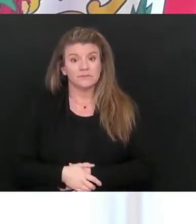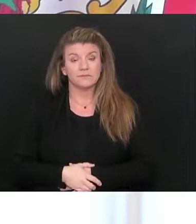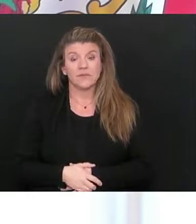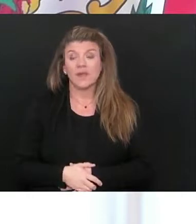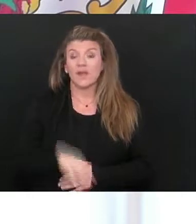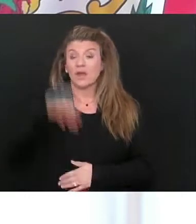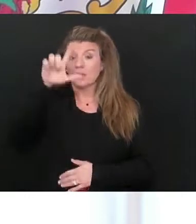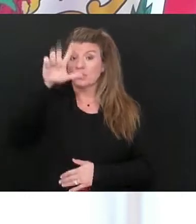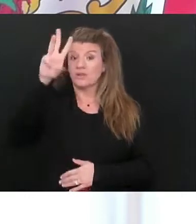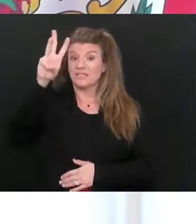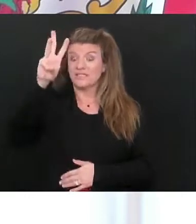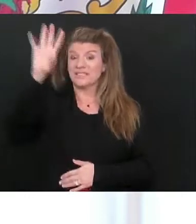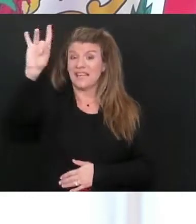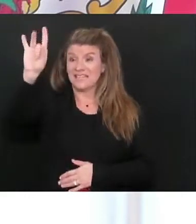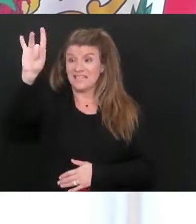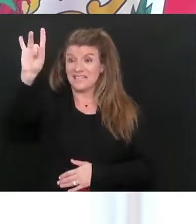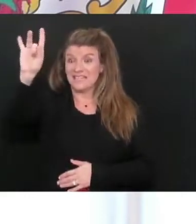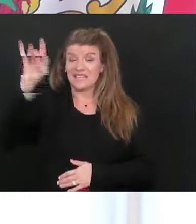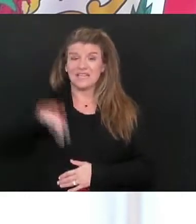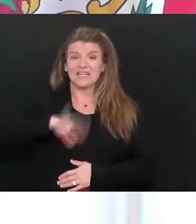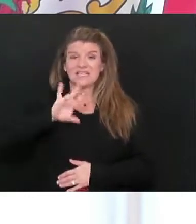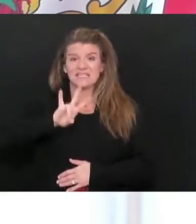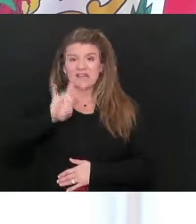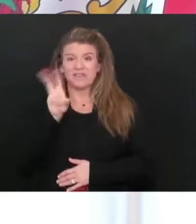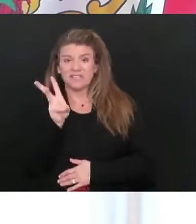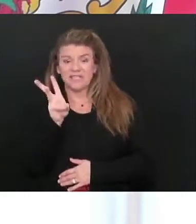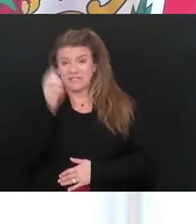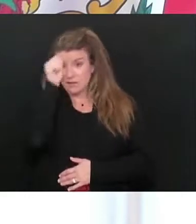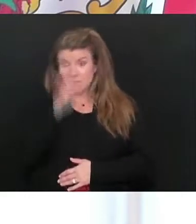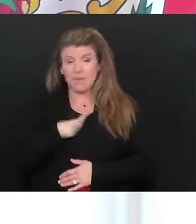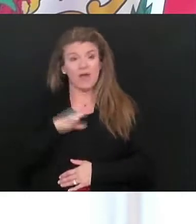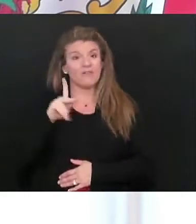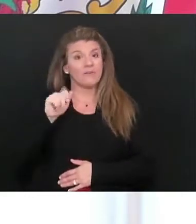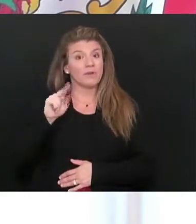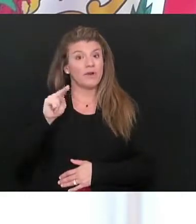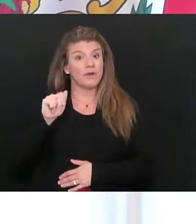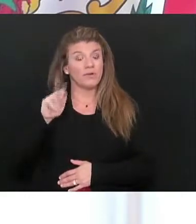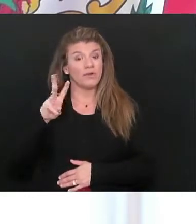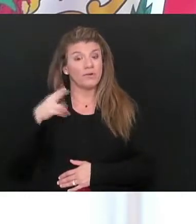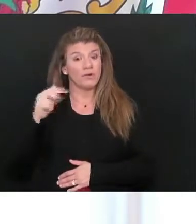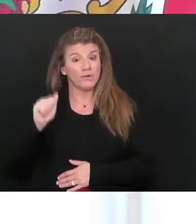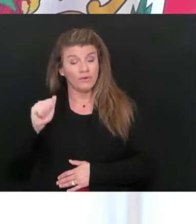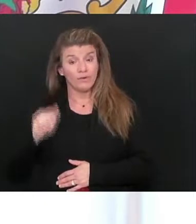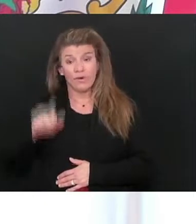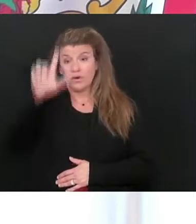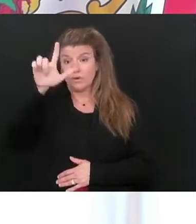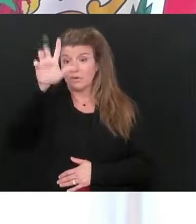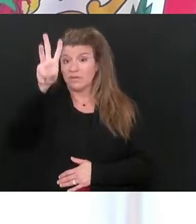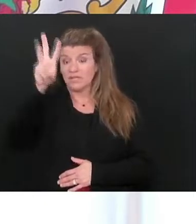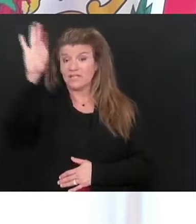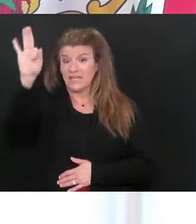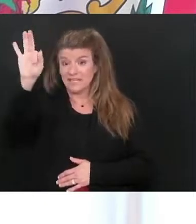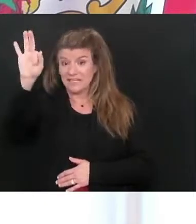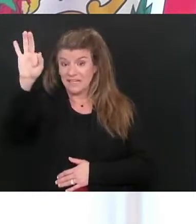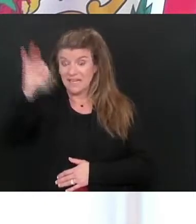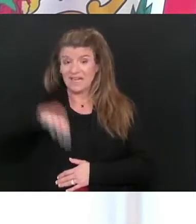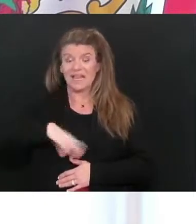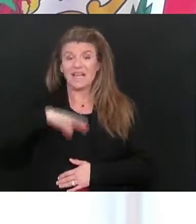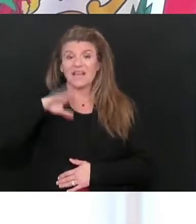Our 2,618th death is a 76-year-old male from Kanawha County. Our 2,619th death